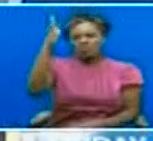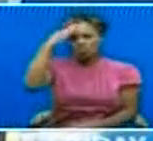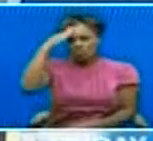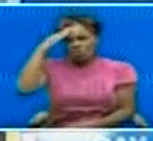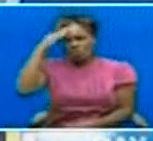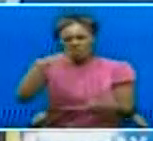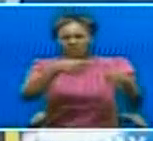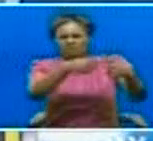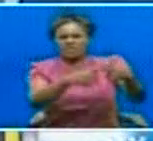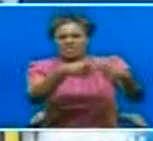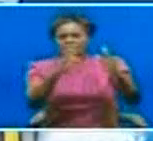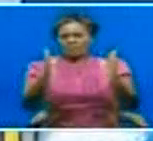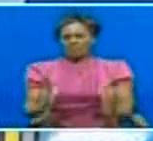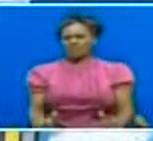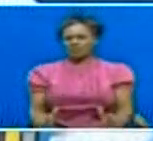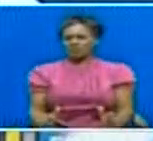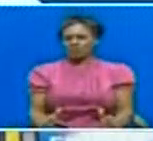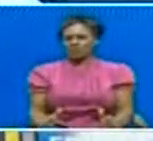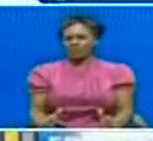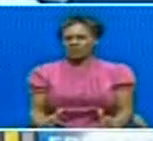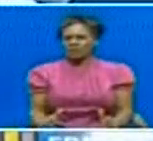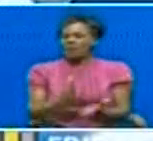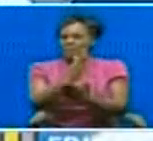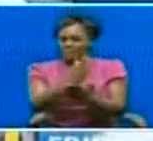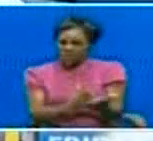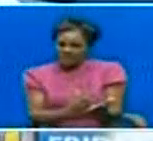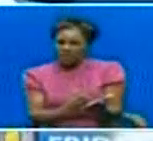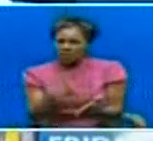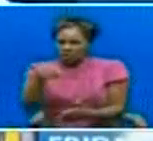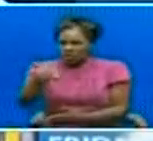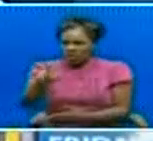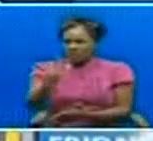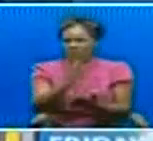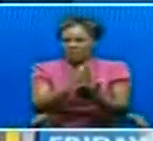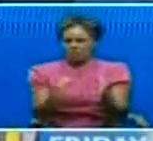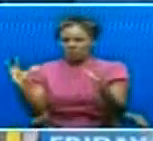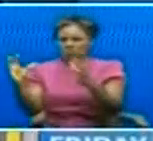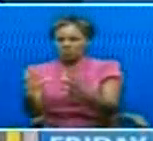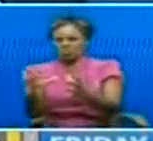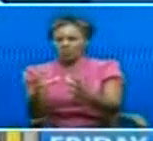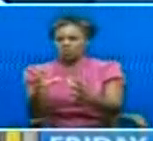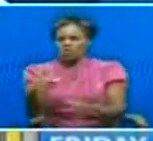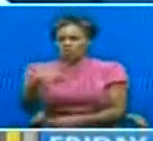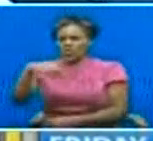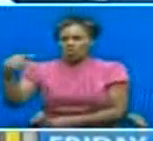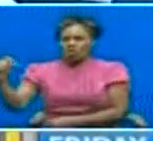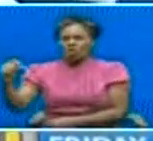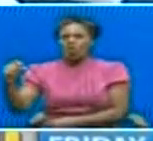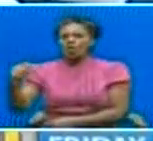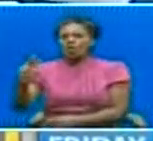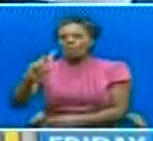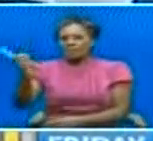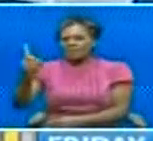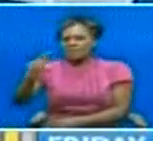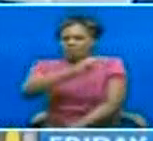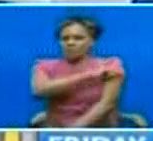the fixer, part of which is as a result of you being part of the team that led to Muhammadu Buhari's win. Yes.